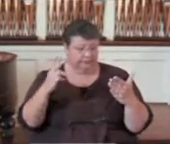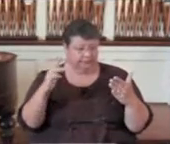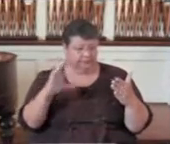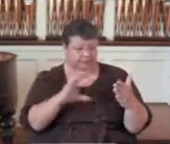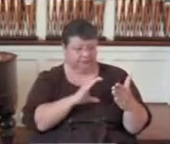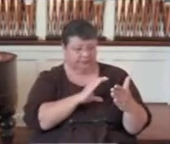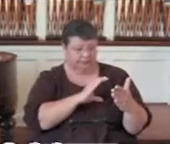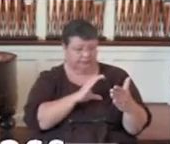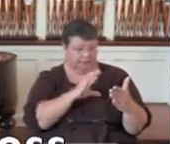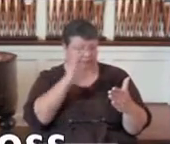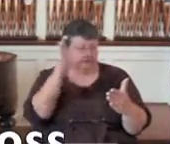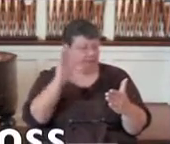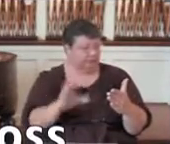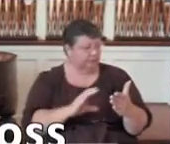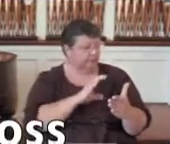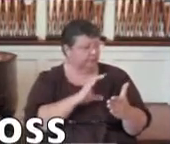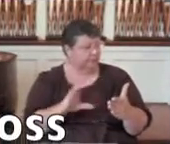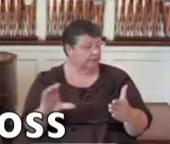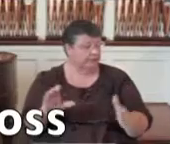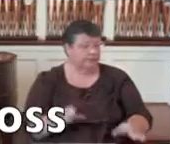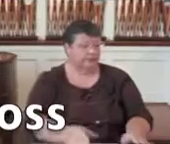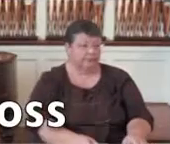Cross.